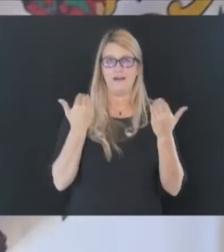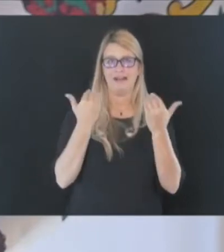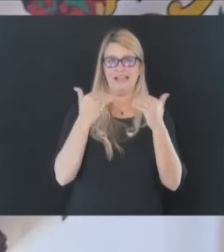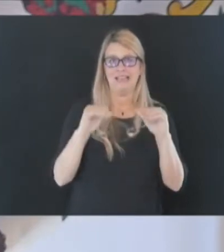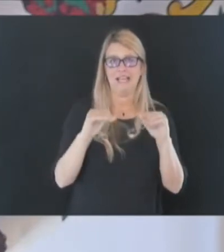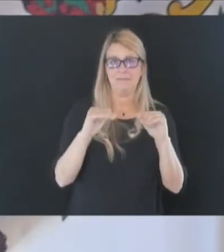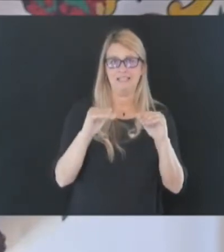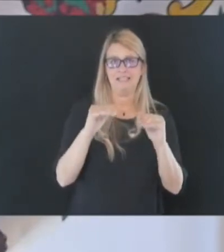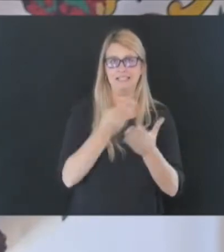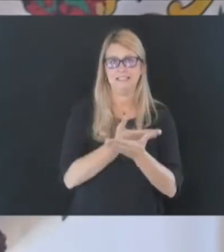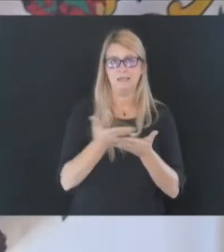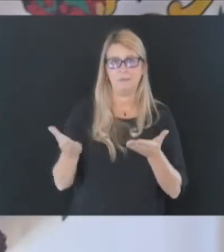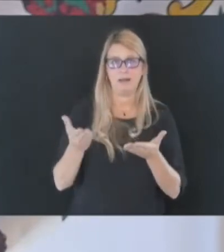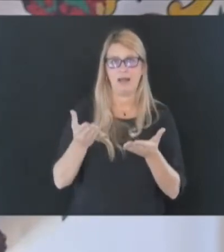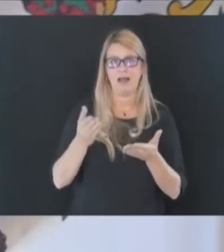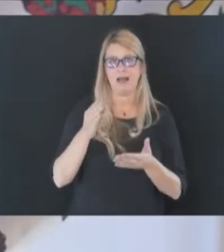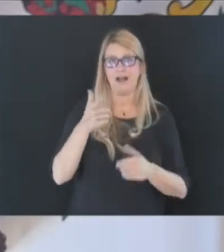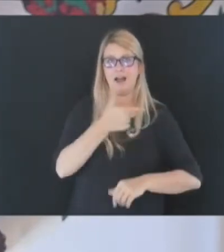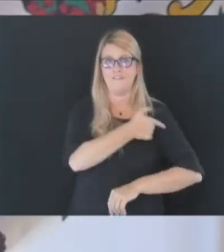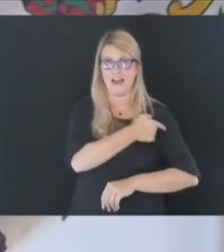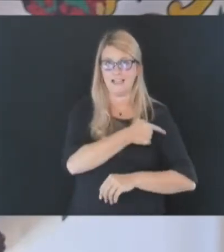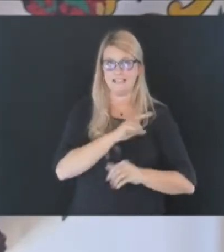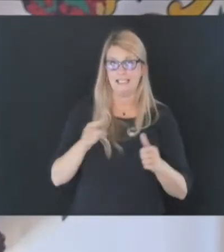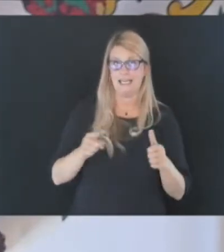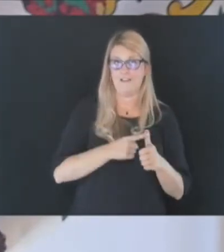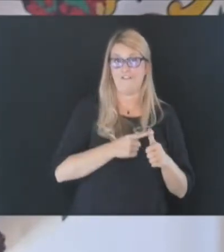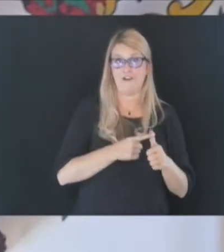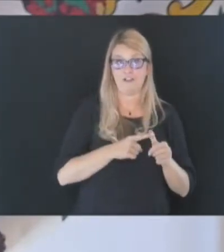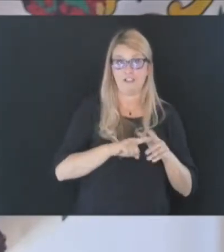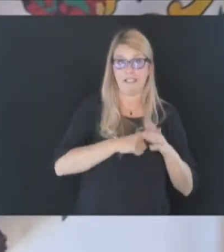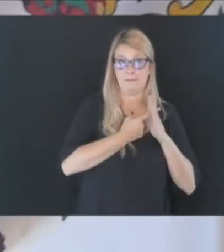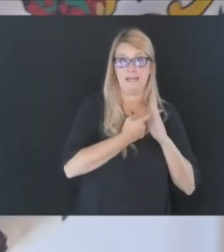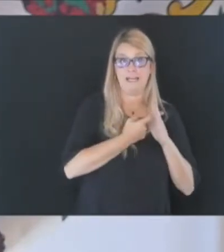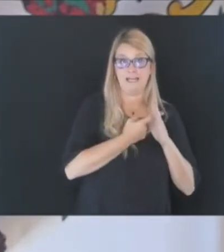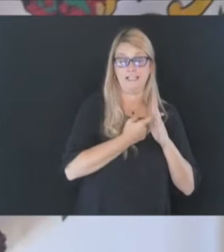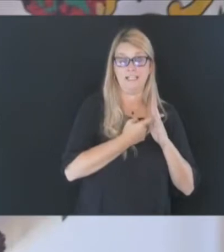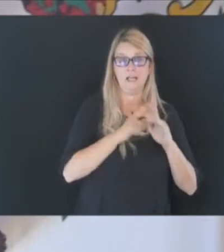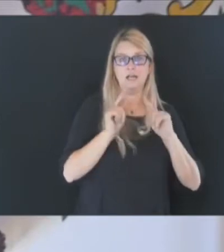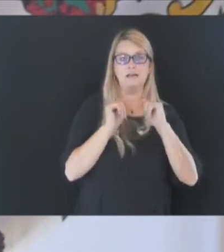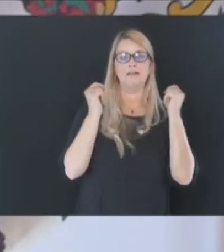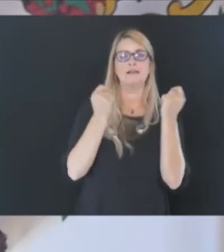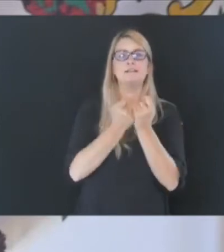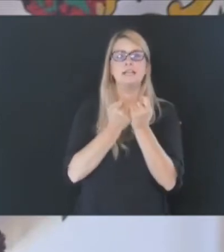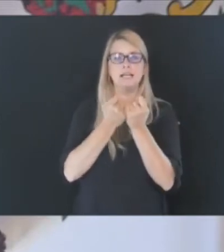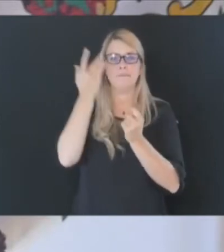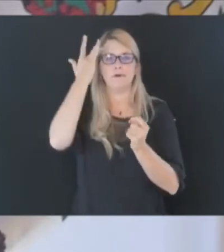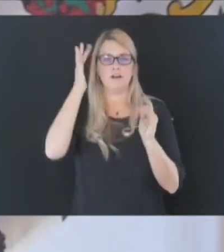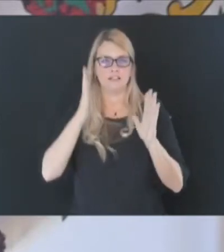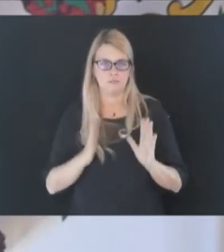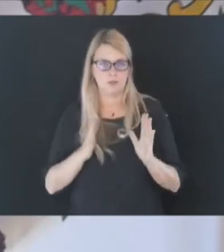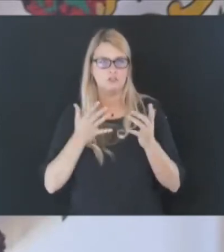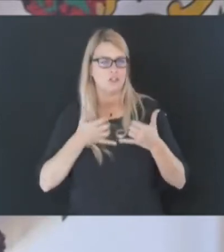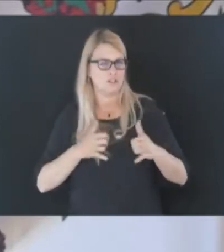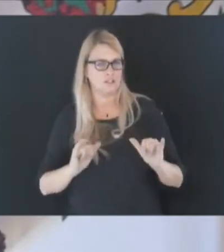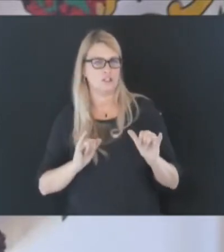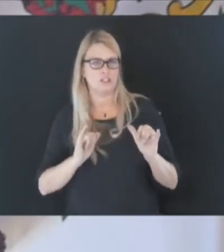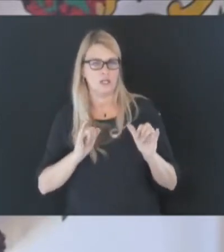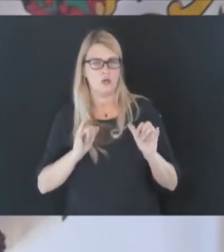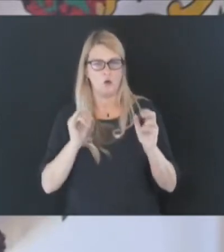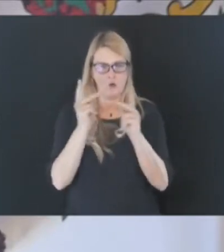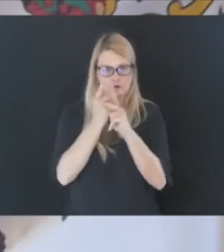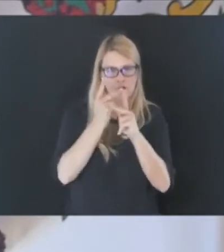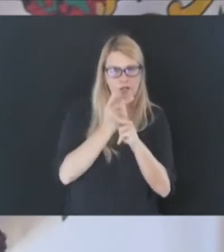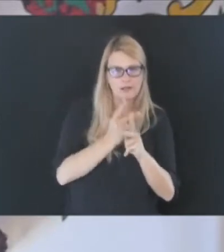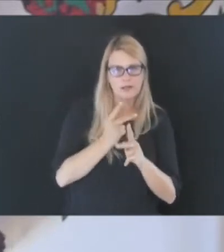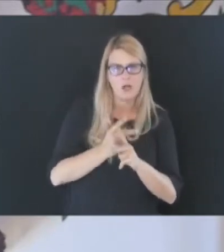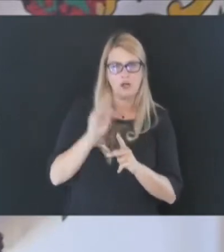of vaccines at first, so our team of experts are still finalizing the plan to make sure that the